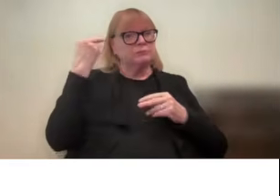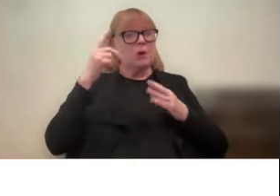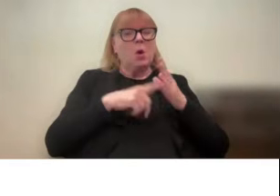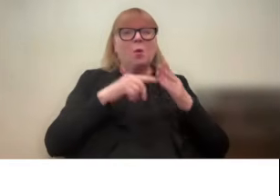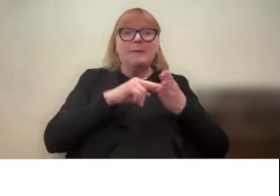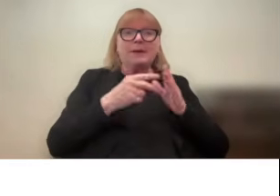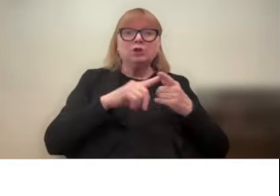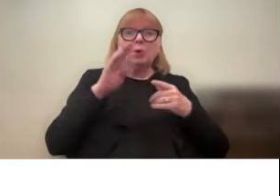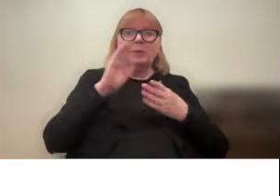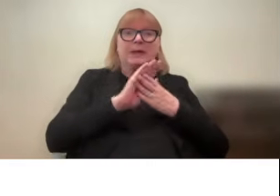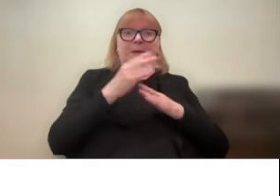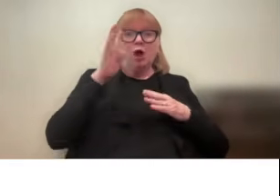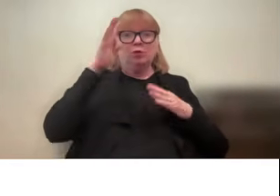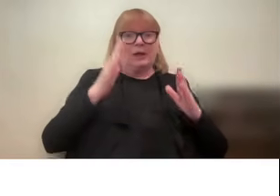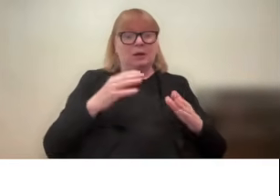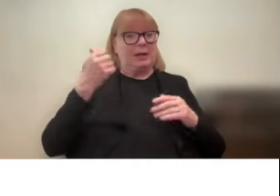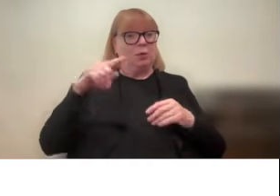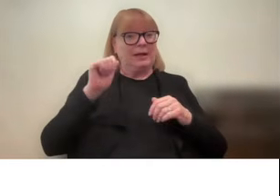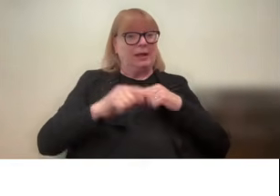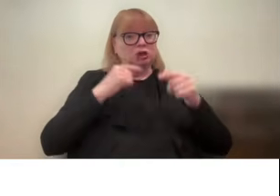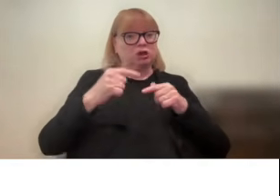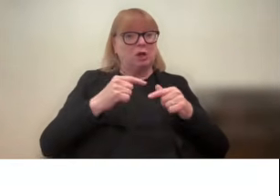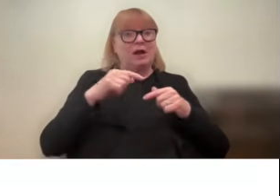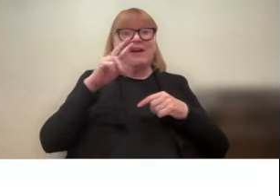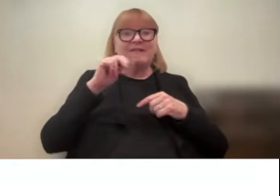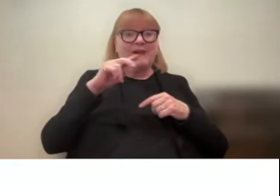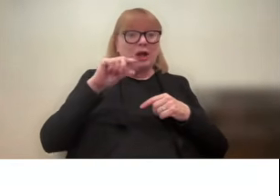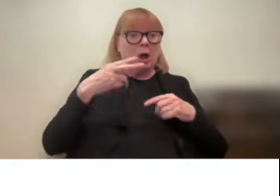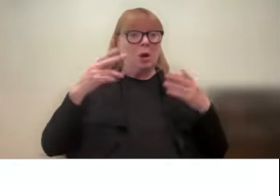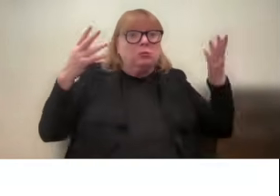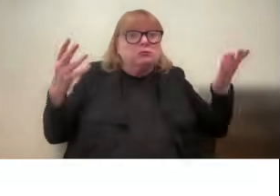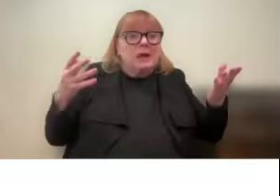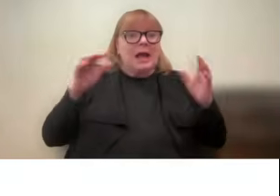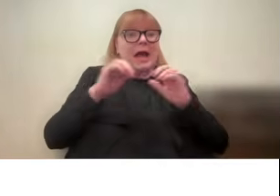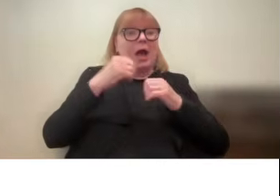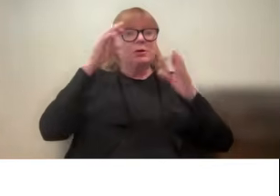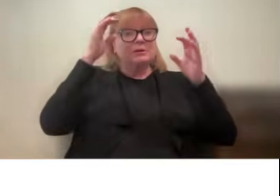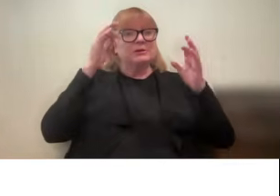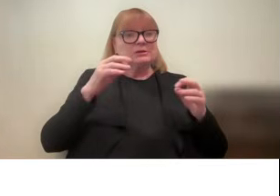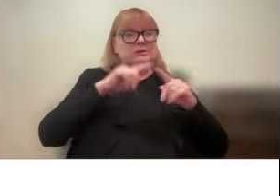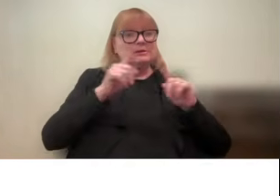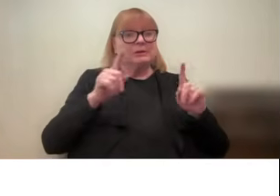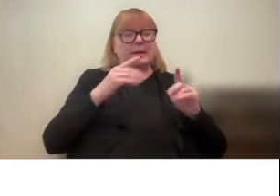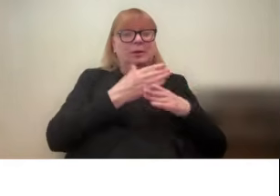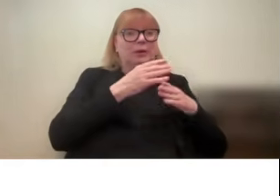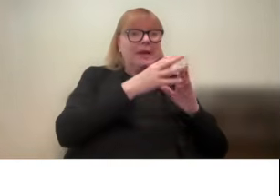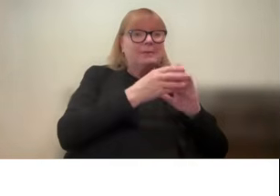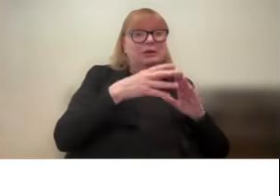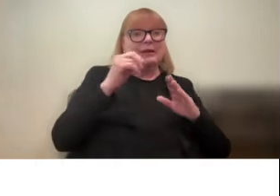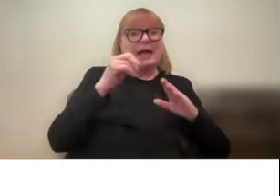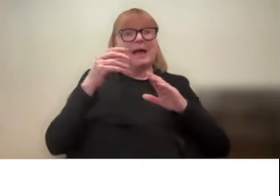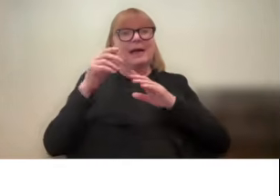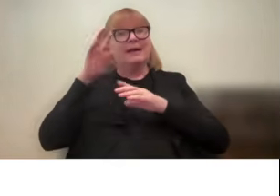be a creator. When anyone can generate a Van Gogh with a click, how do we distinguish between imitation and